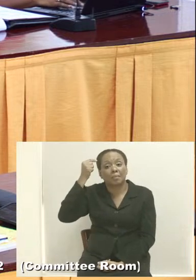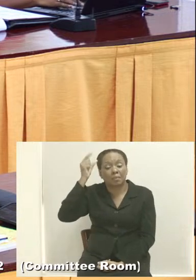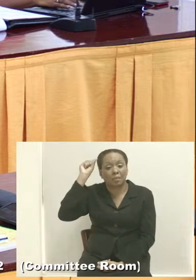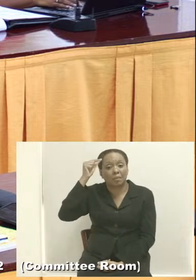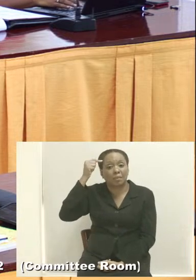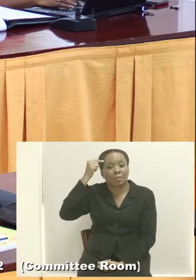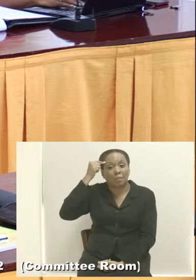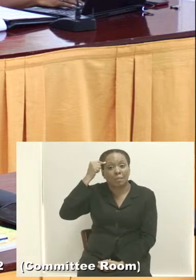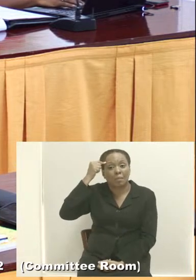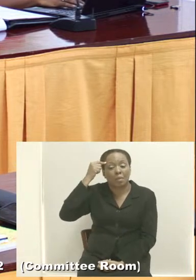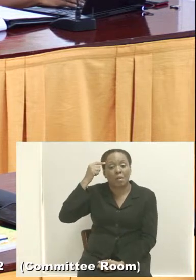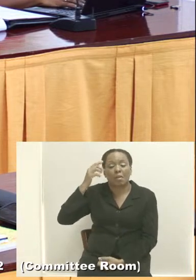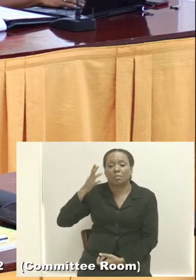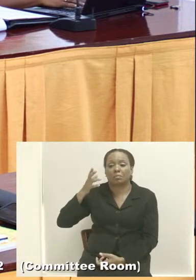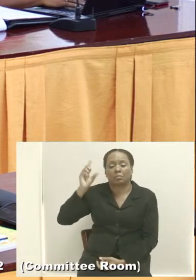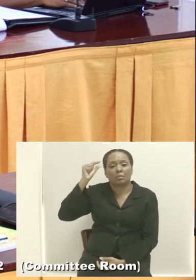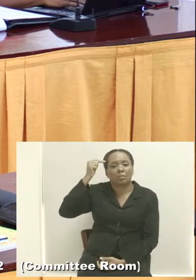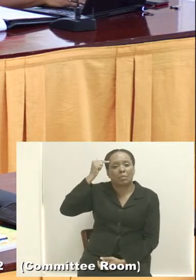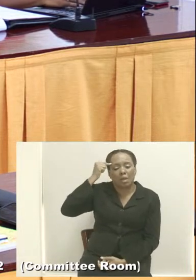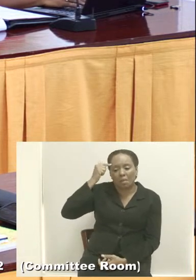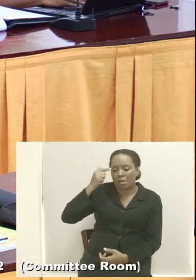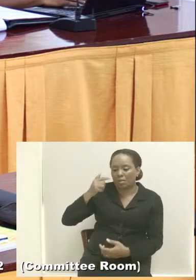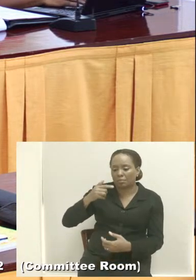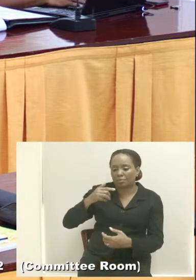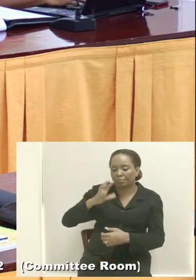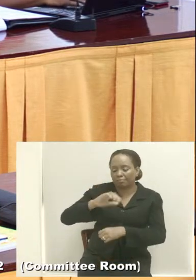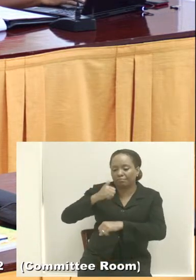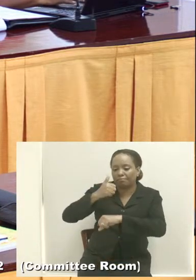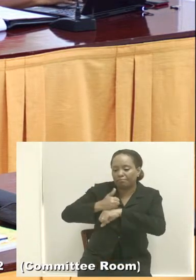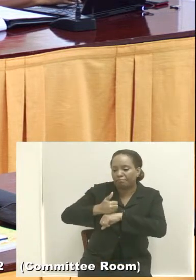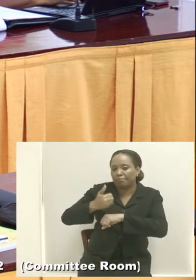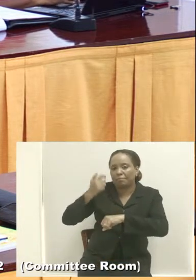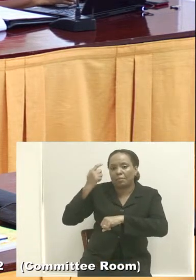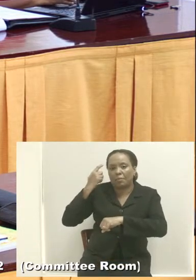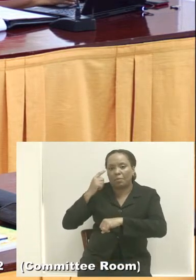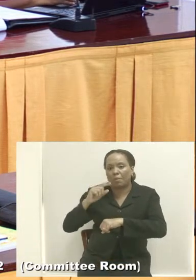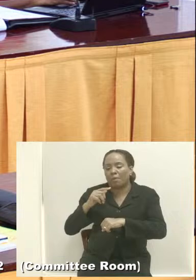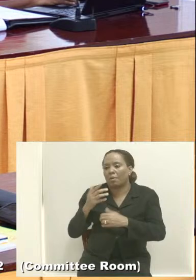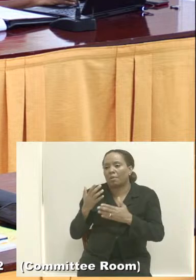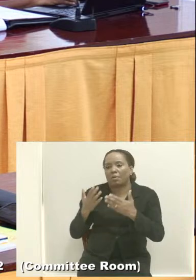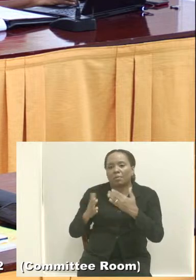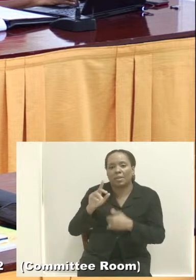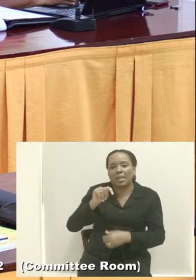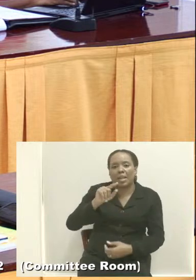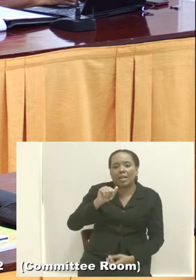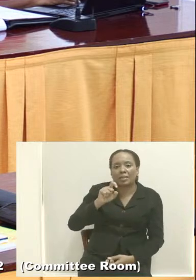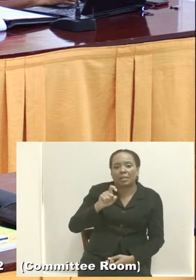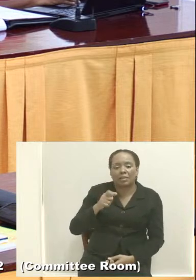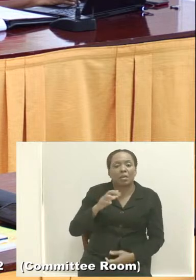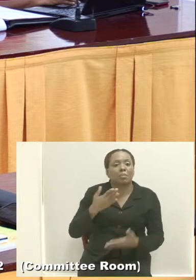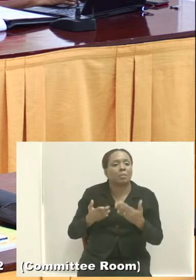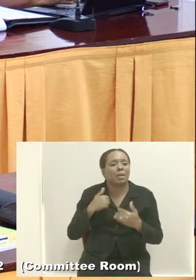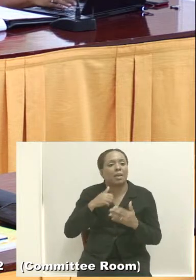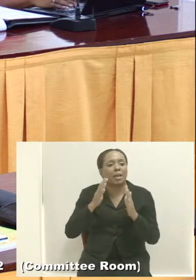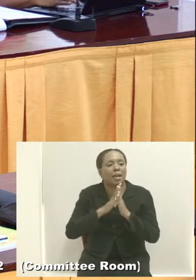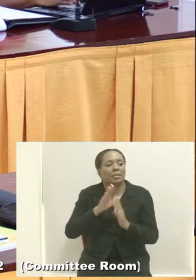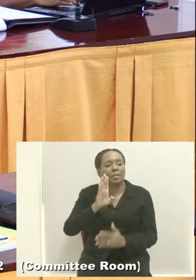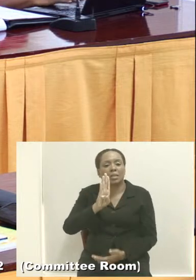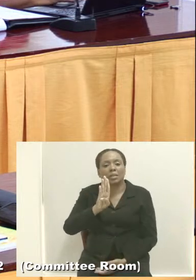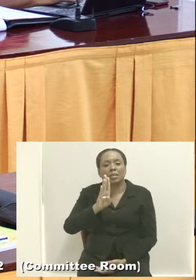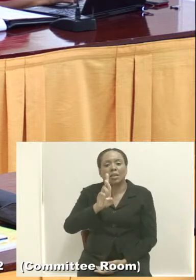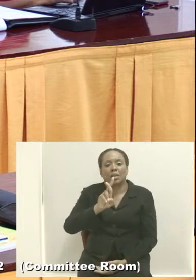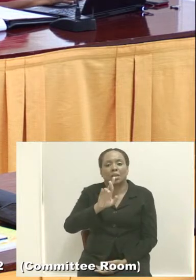And perhaps I could ask Mr. Brian Haynes, who is our chief economist and